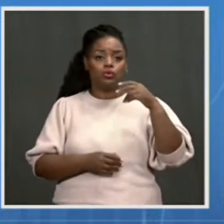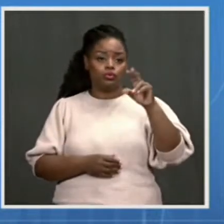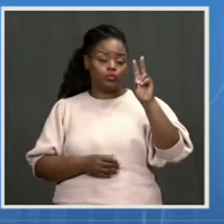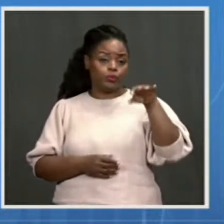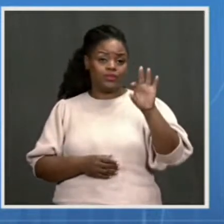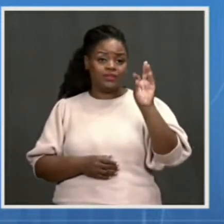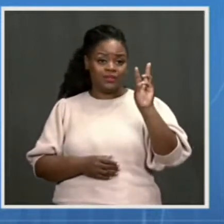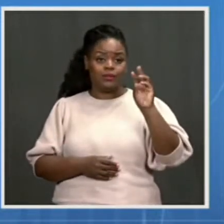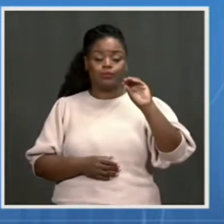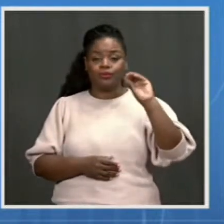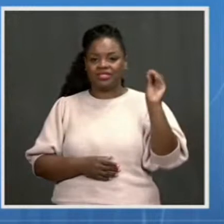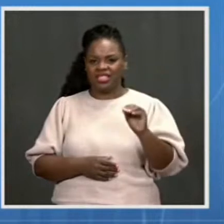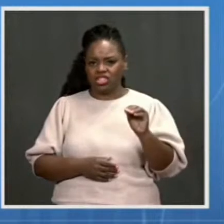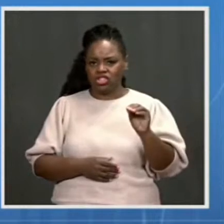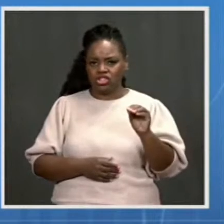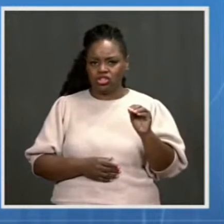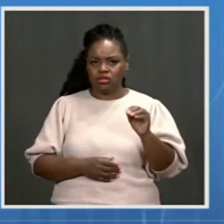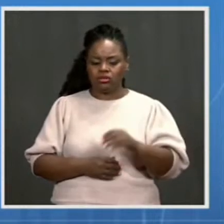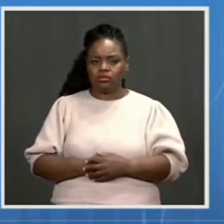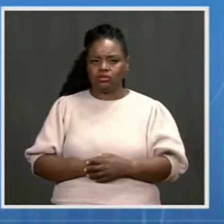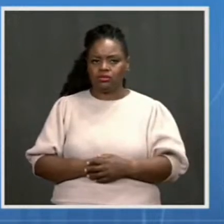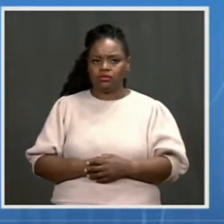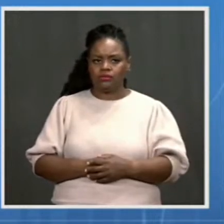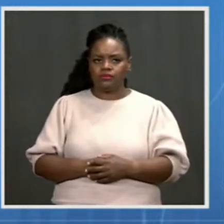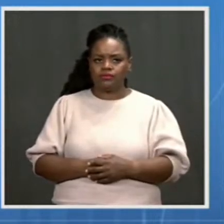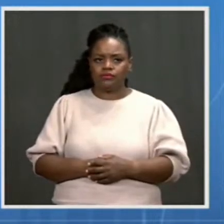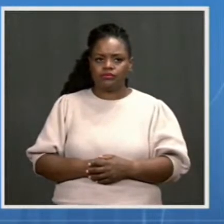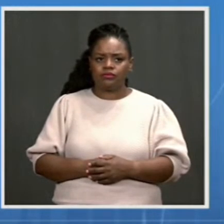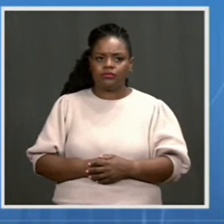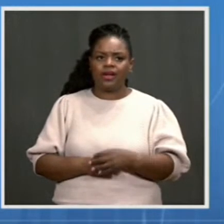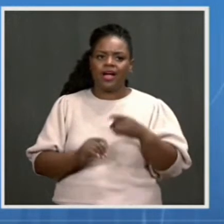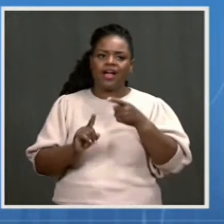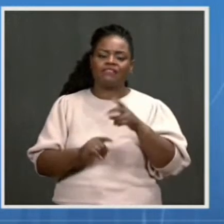20.6% of the isolates are Delta. Next slide.